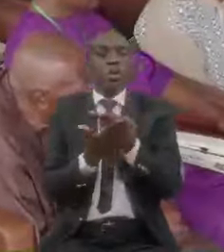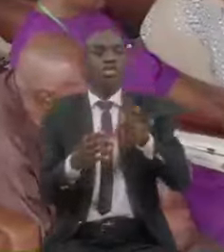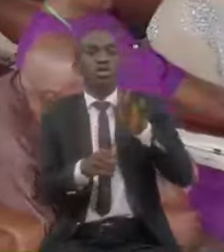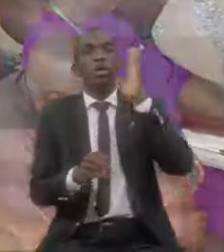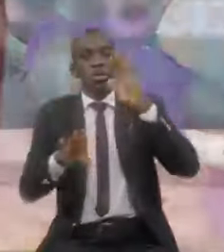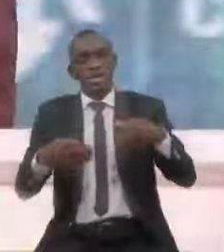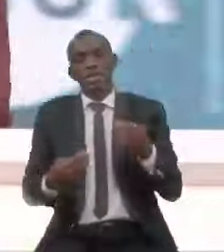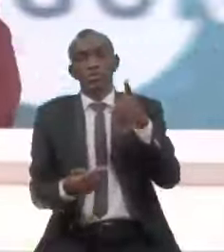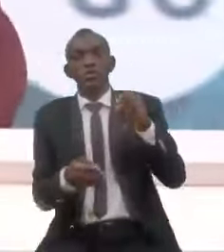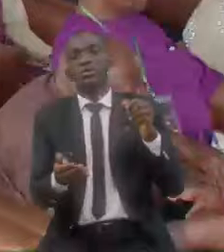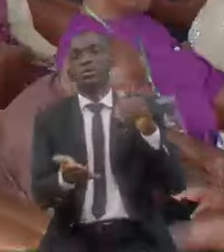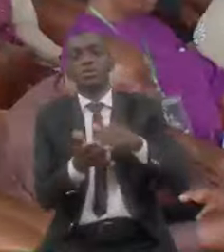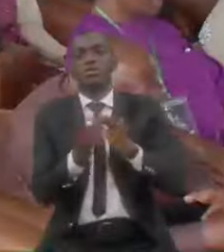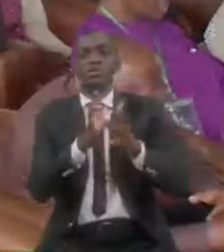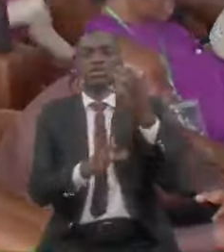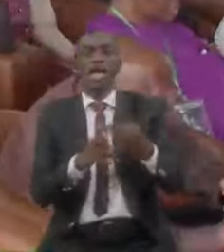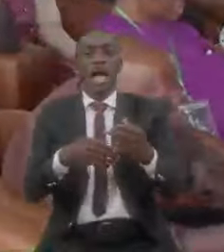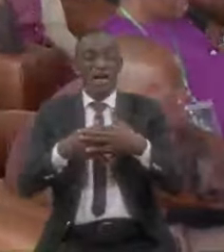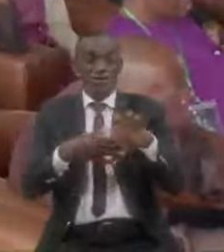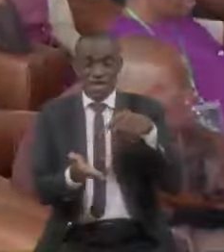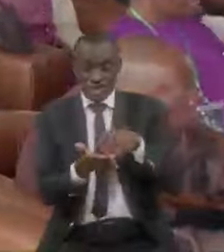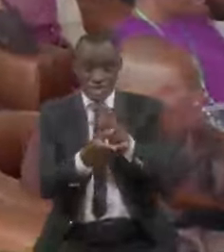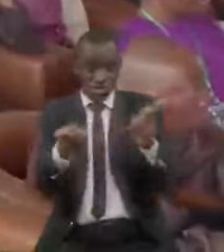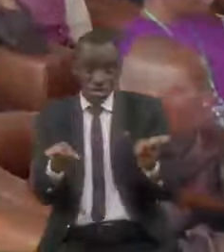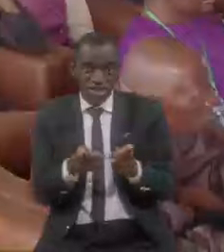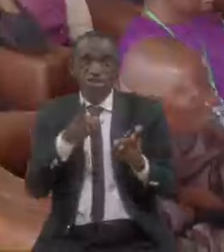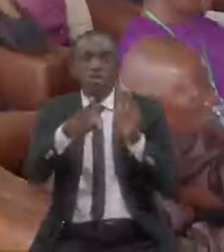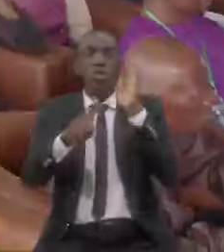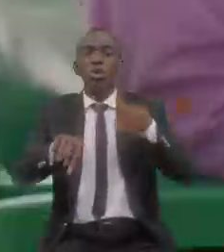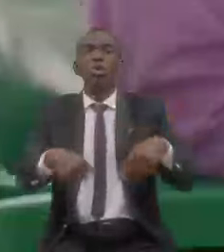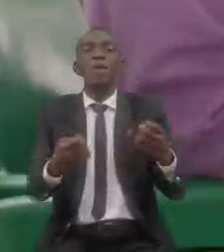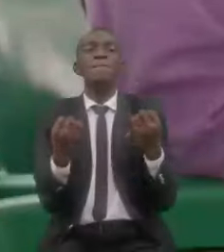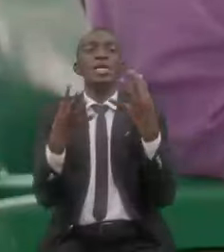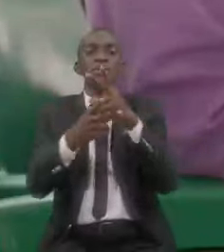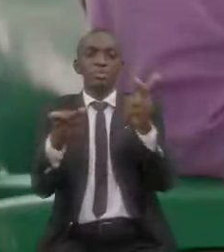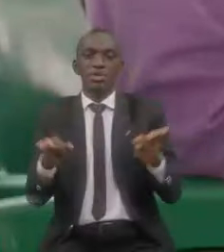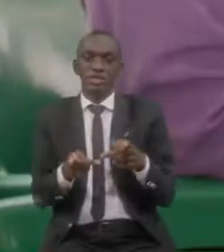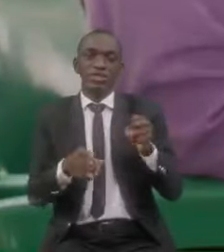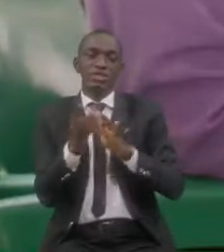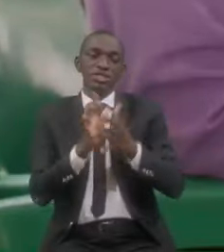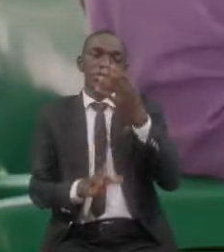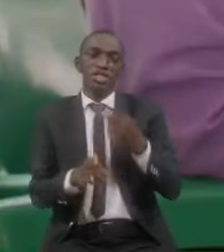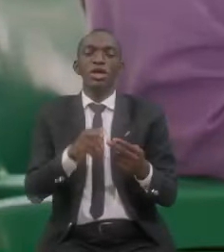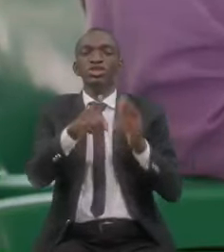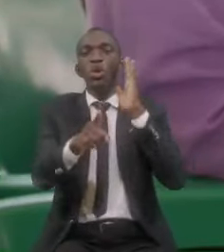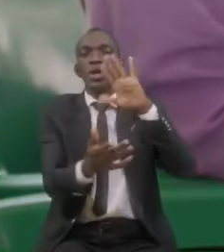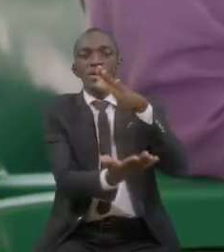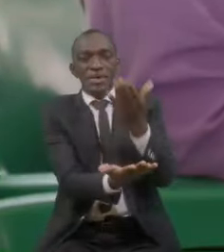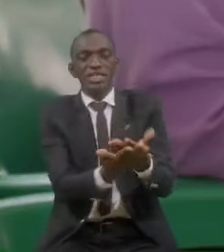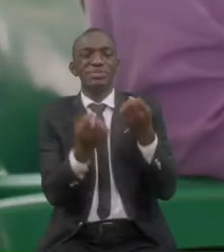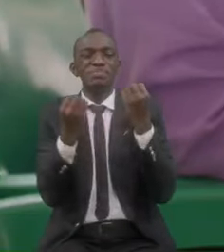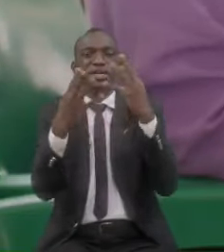you will go many places. Yeah. You will reach many places. Yeah. Don't